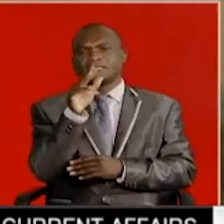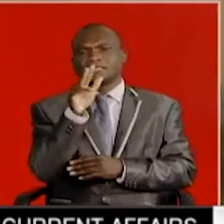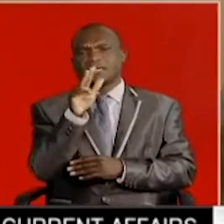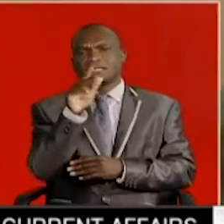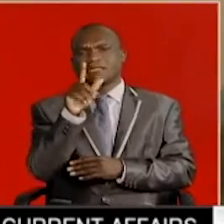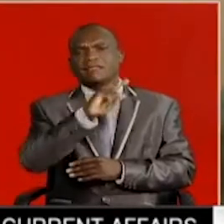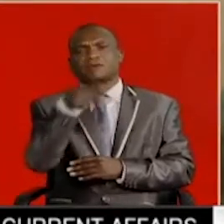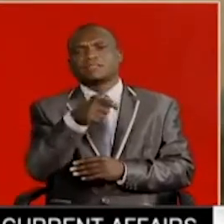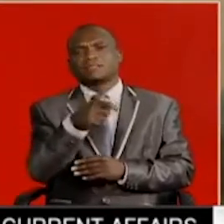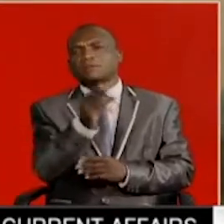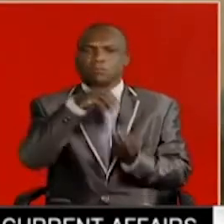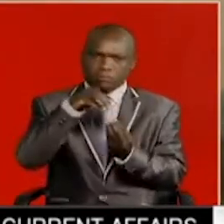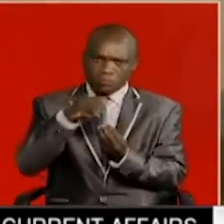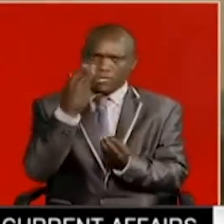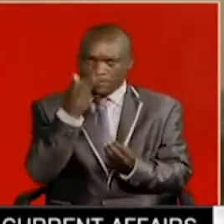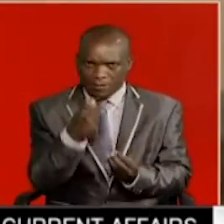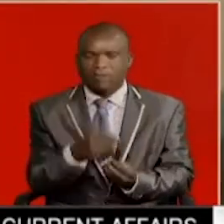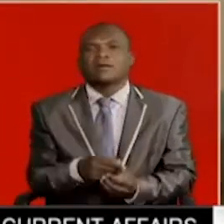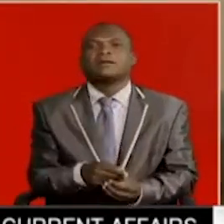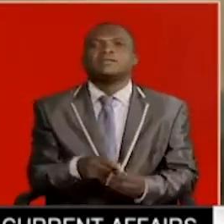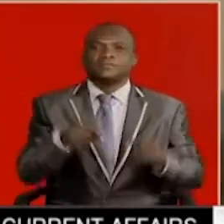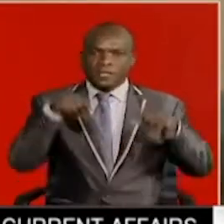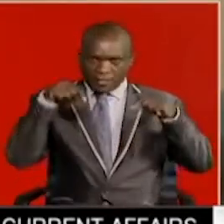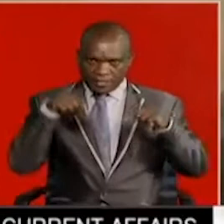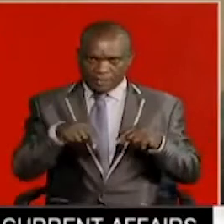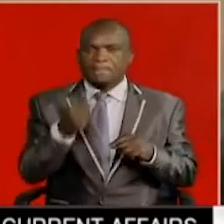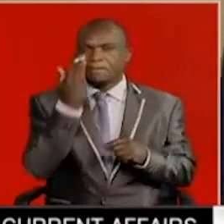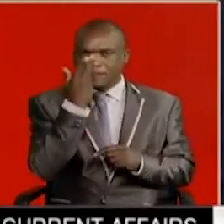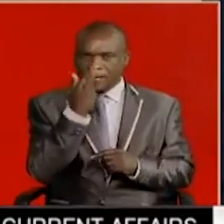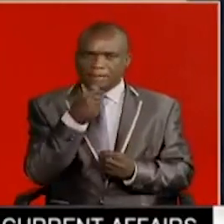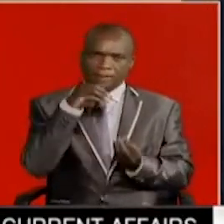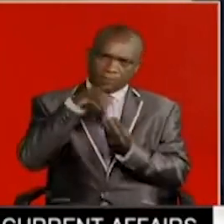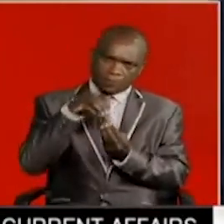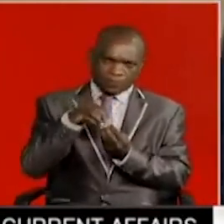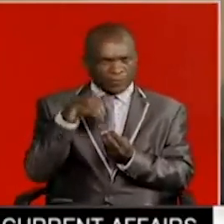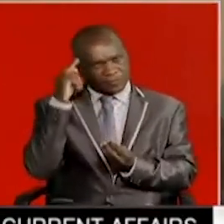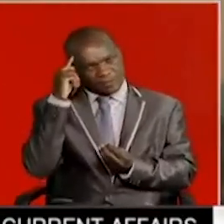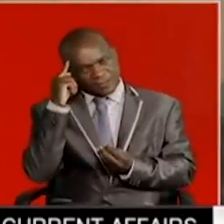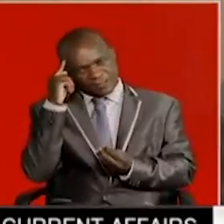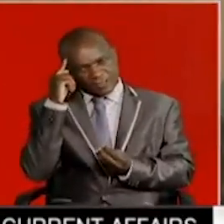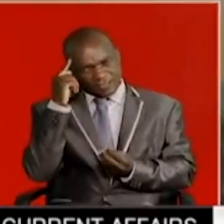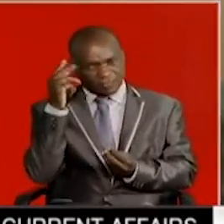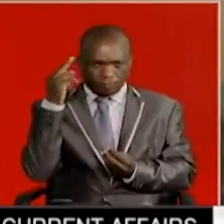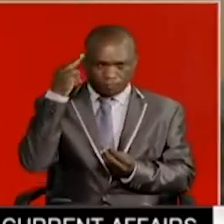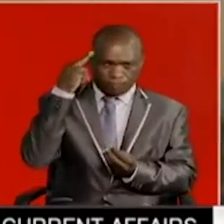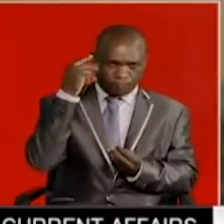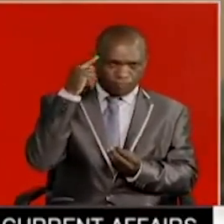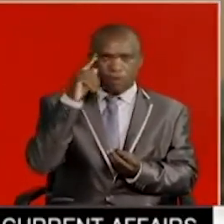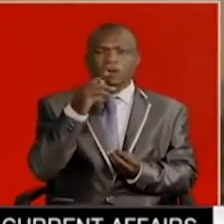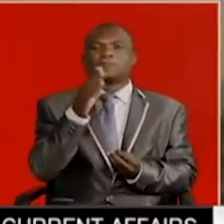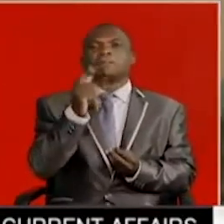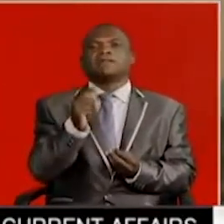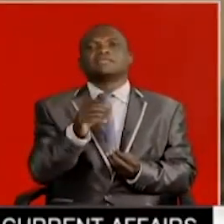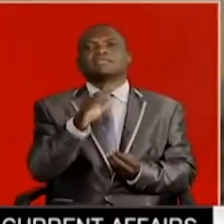Madam President, the figures I have given here are estimates, but as you are aware, the census will be done next